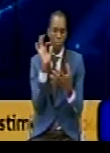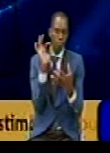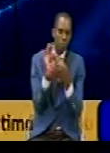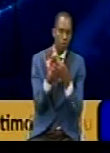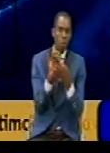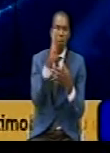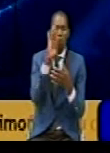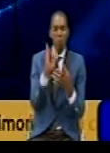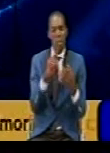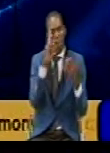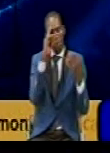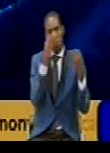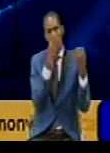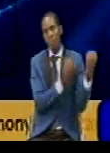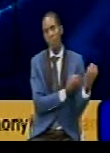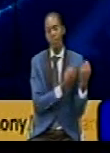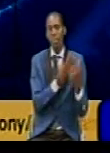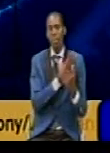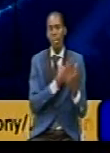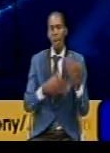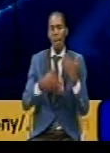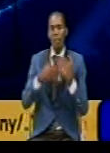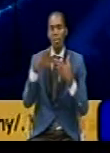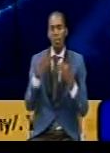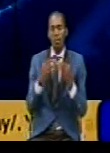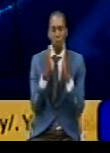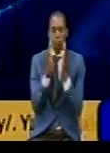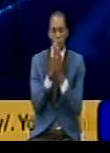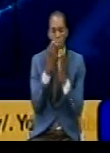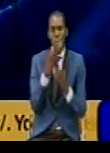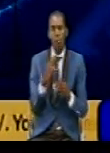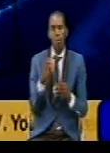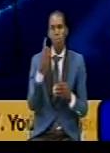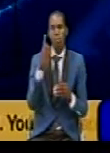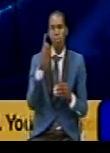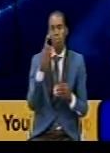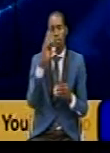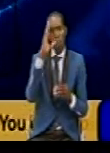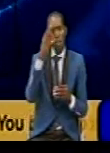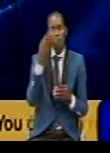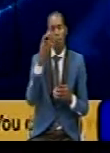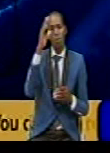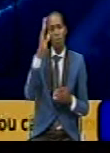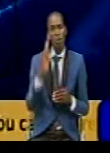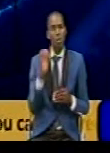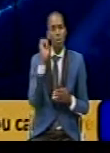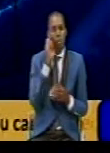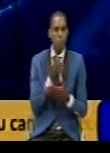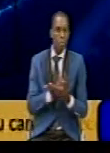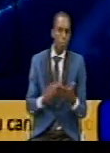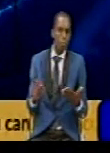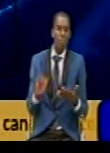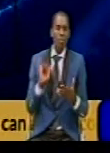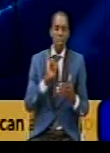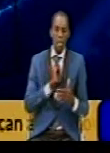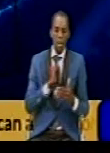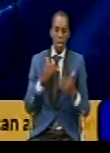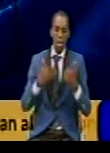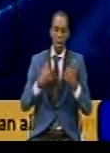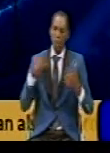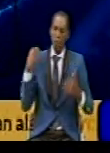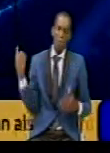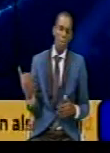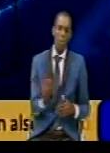she connected, she got hooked by faith. And after the prayers of God, she